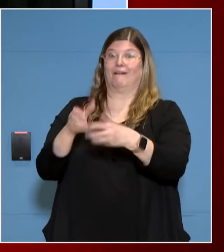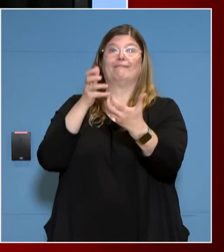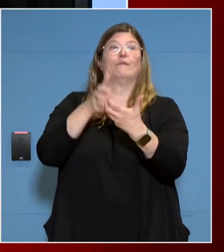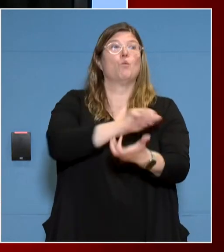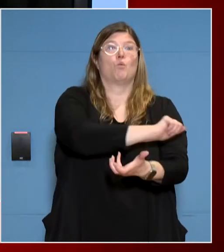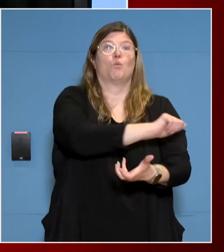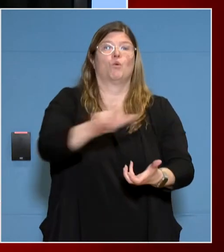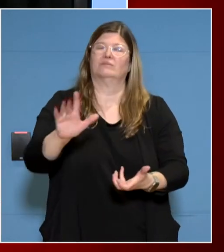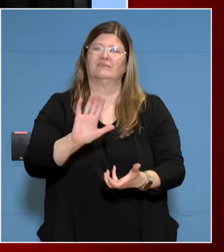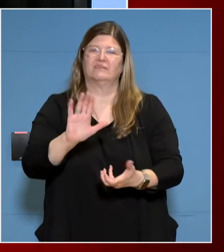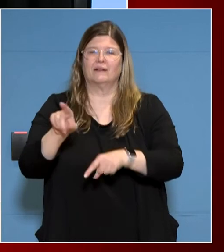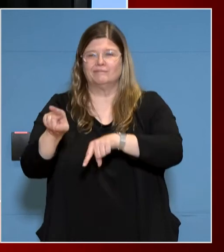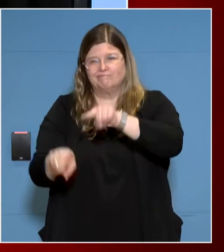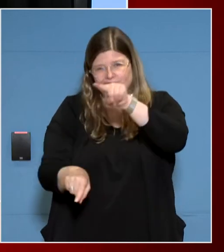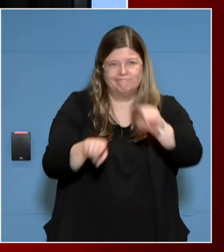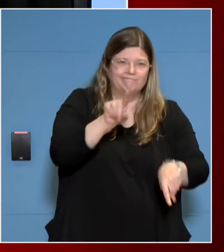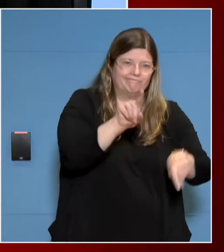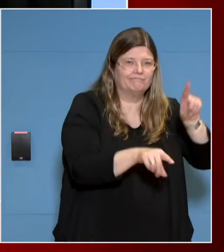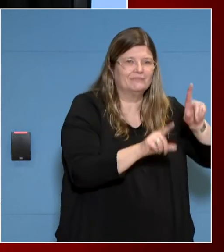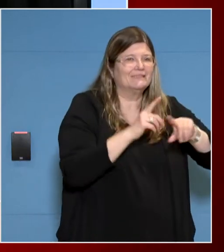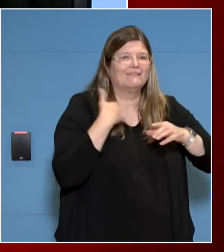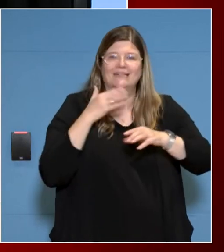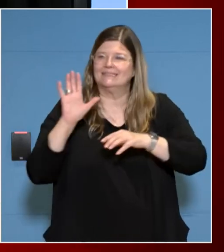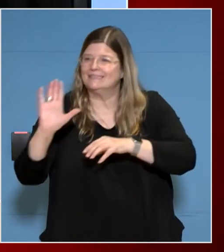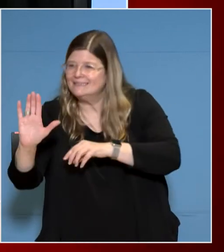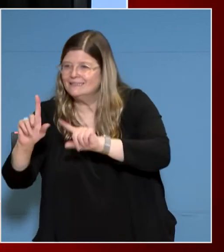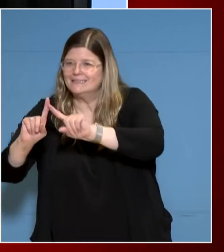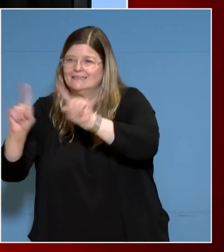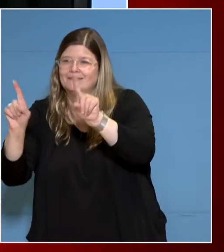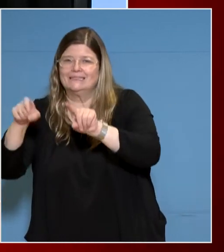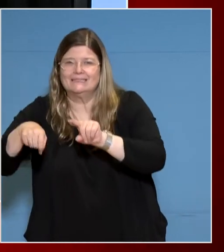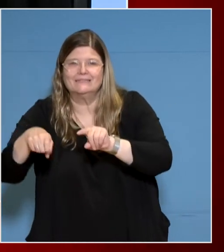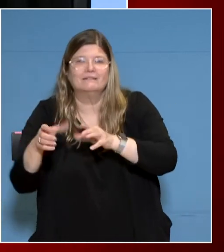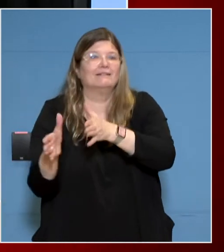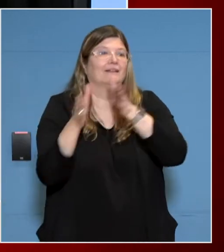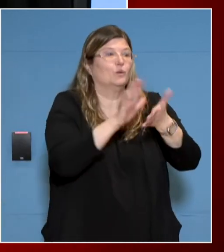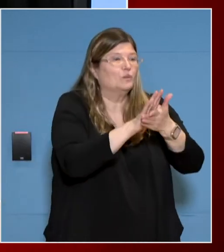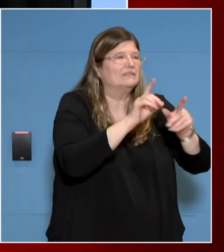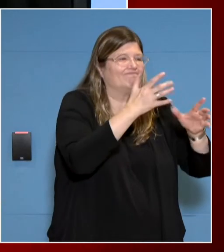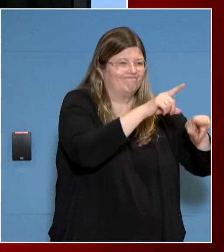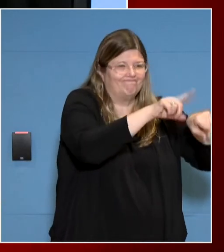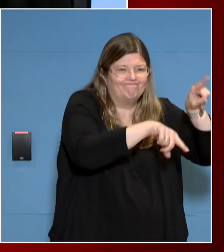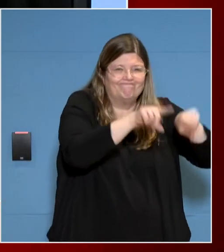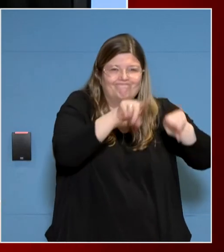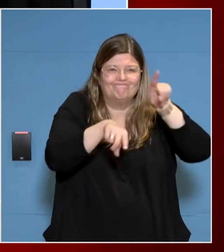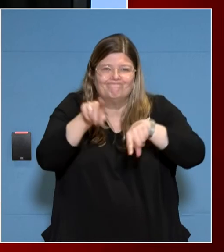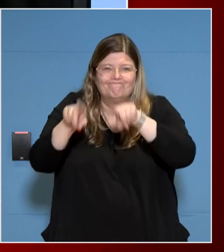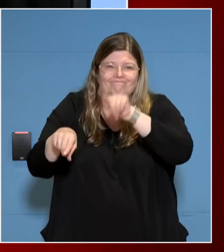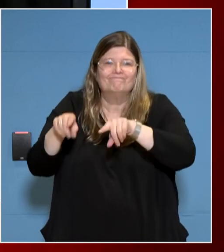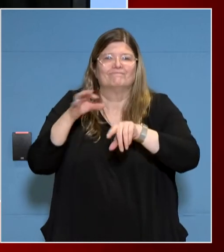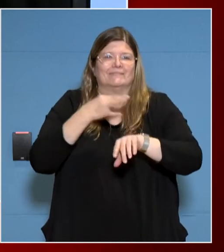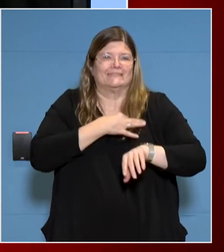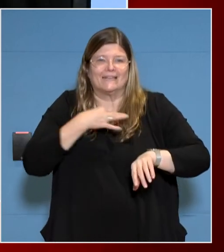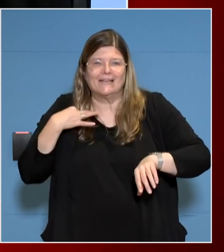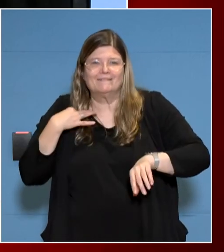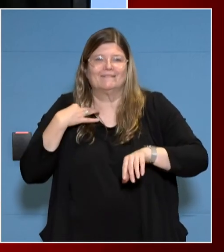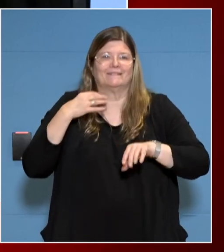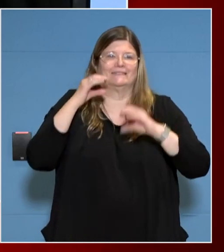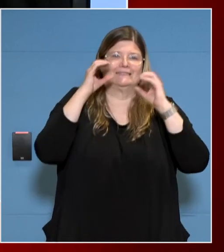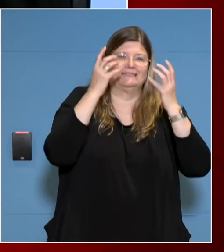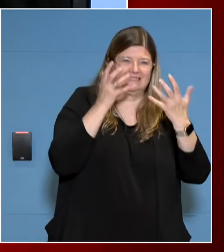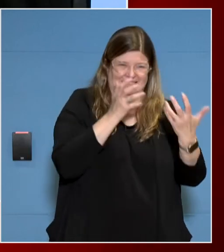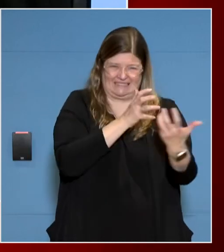their community and their teaching staff to put out a program that works for that individual school community,